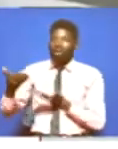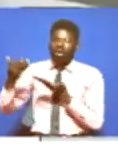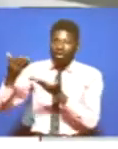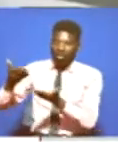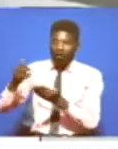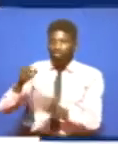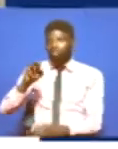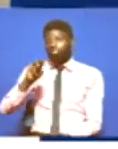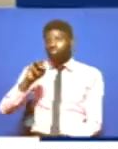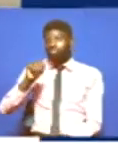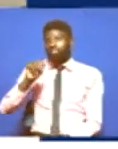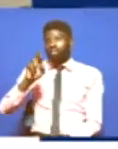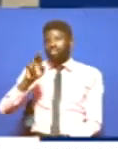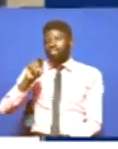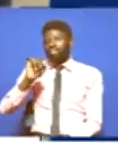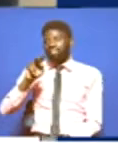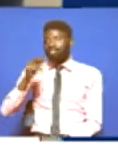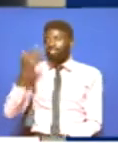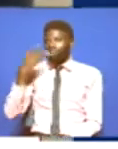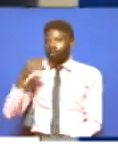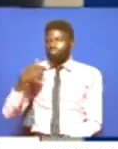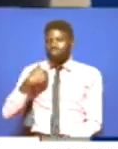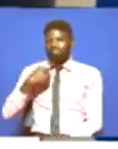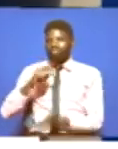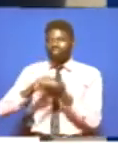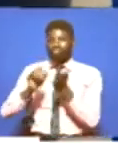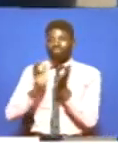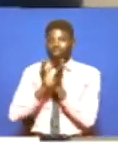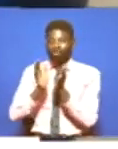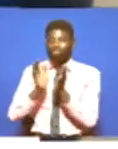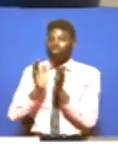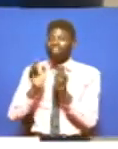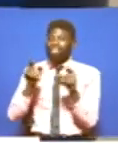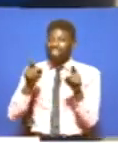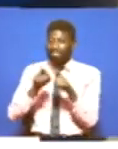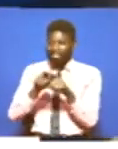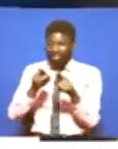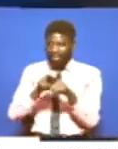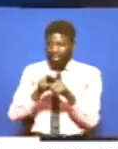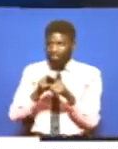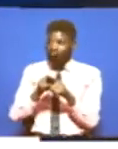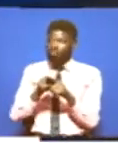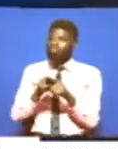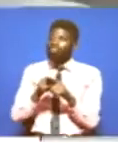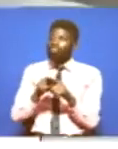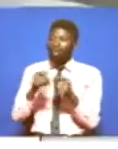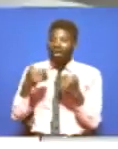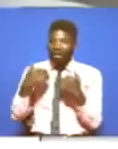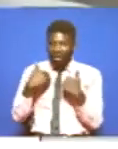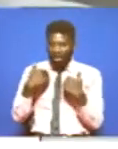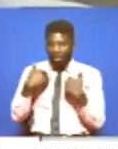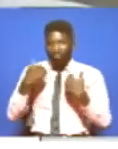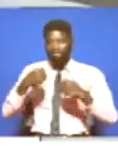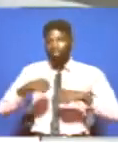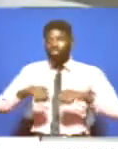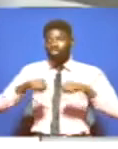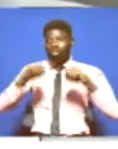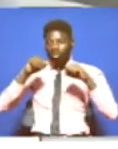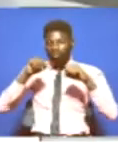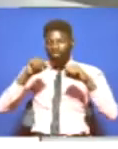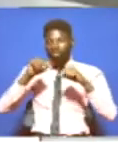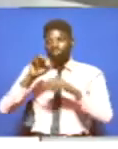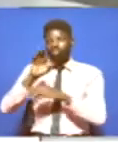the Secretary General. And within this studio somewhere is the chairman of Ford Asili, who came